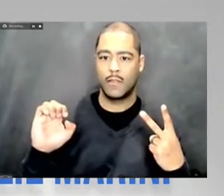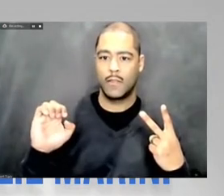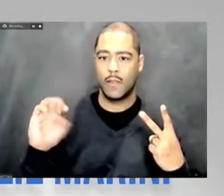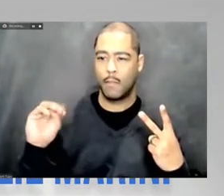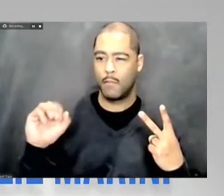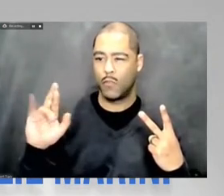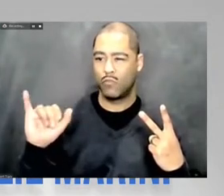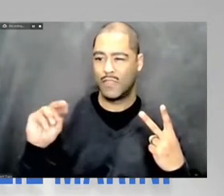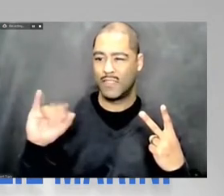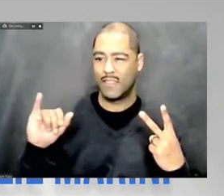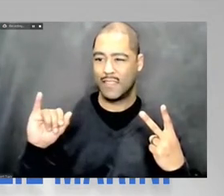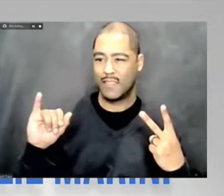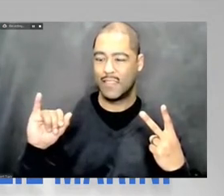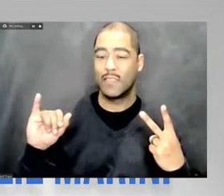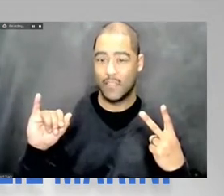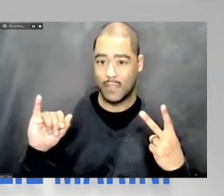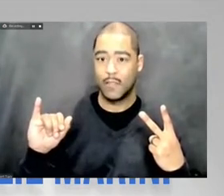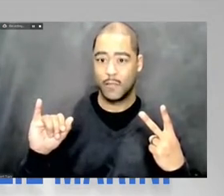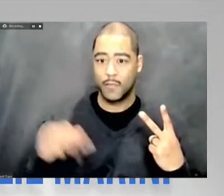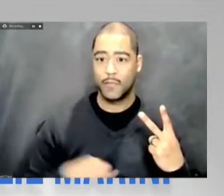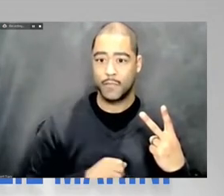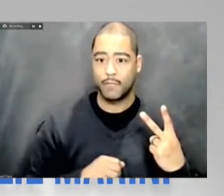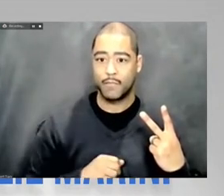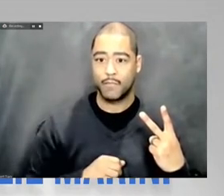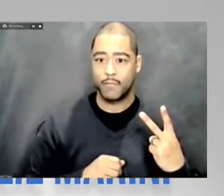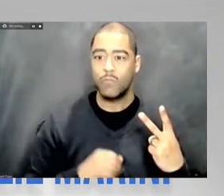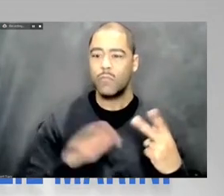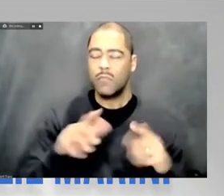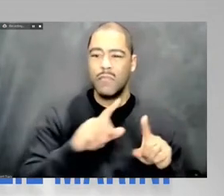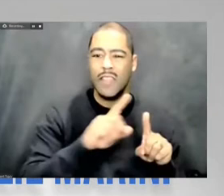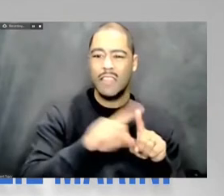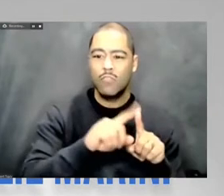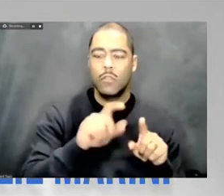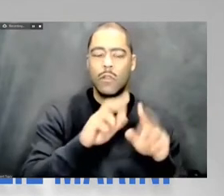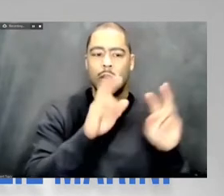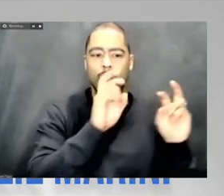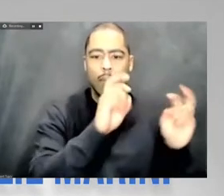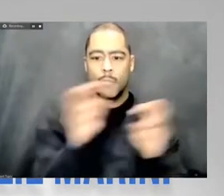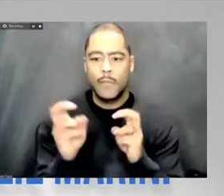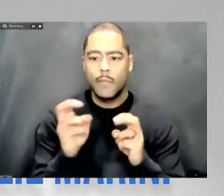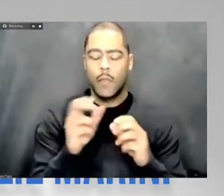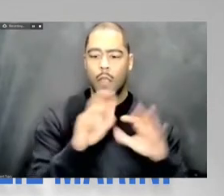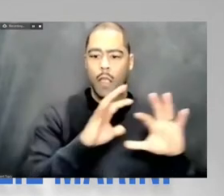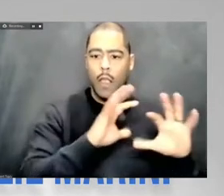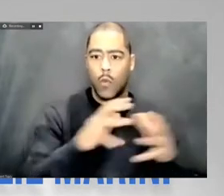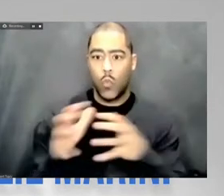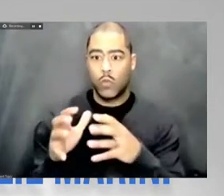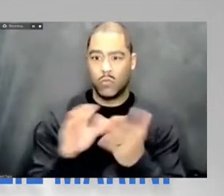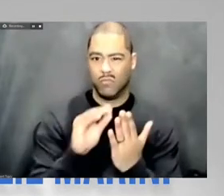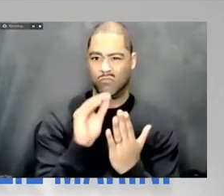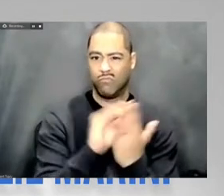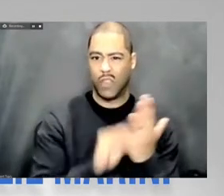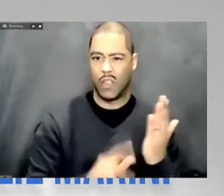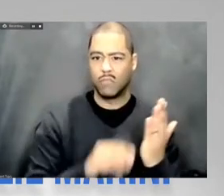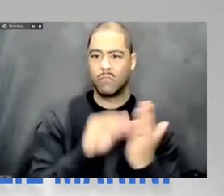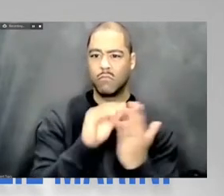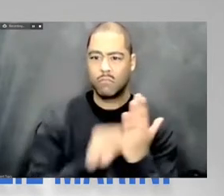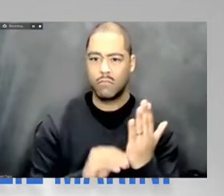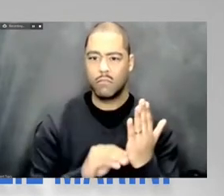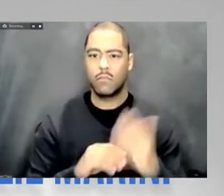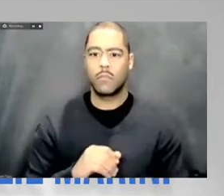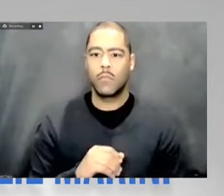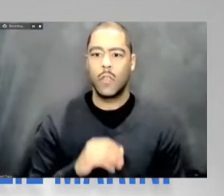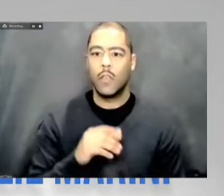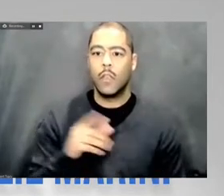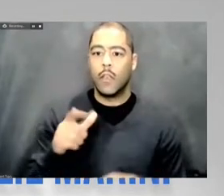She is a cross-genre writer and tarot reader. She holds degrees from Antioch University of Los Angeles and the New College